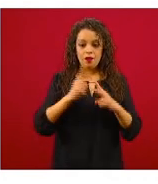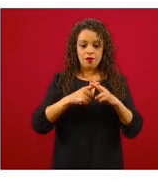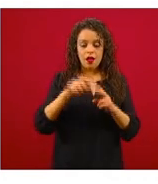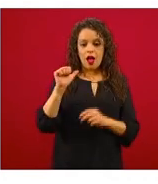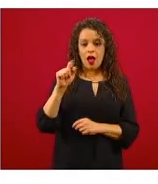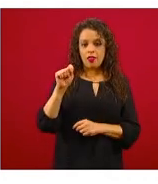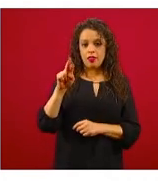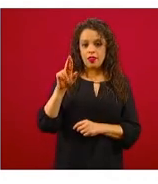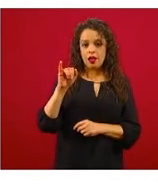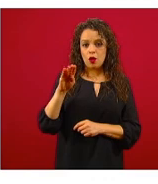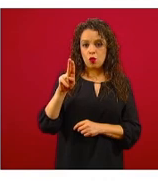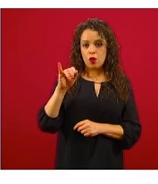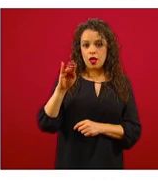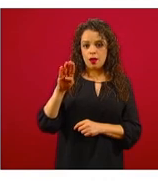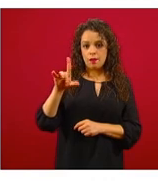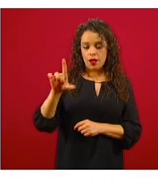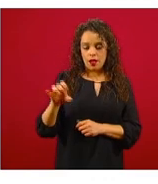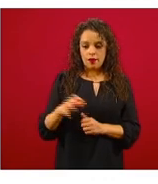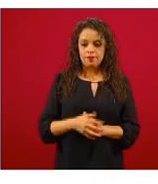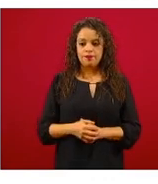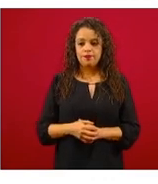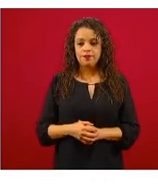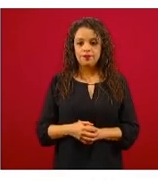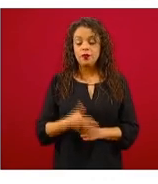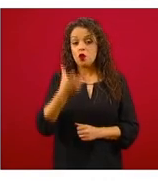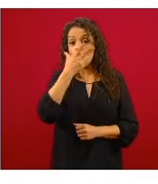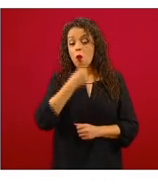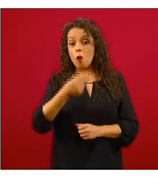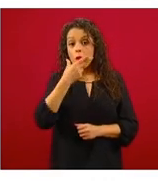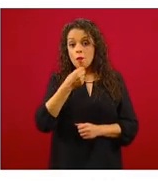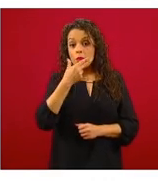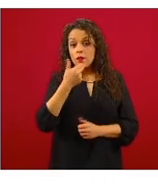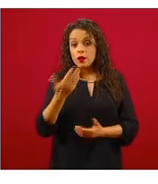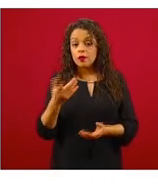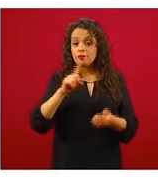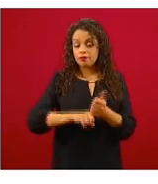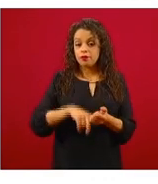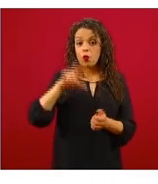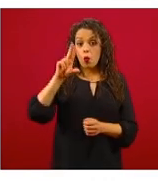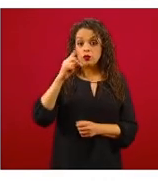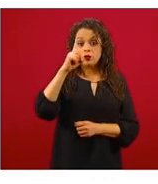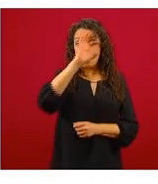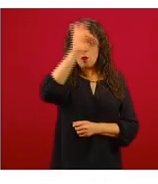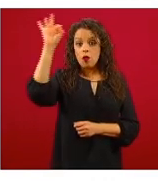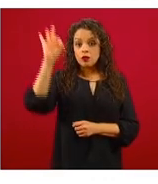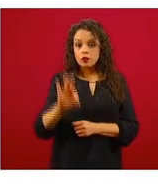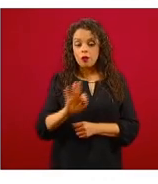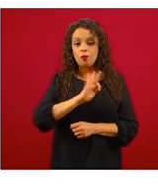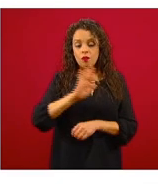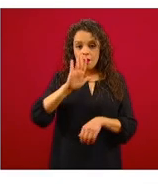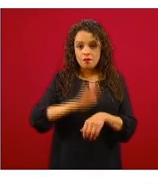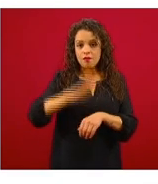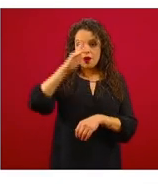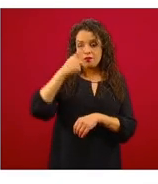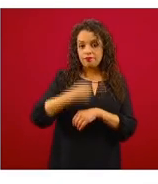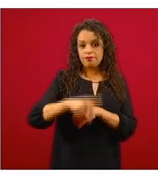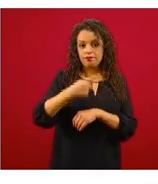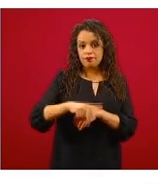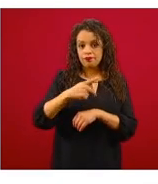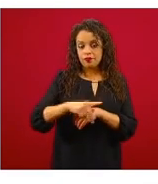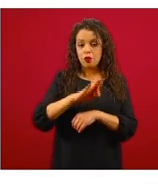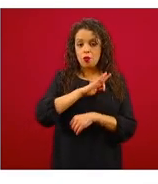about that later. Men, they had up to an 81% higher risk